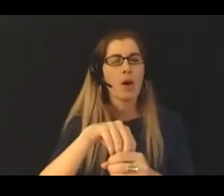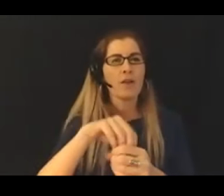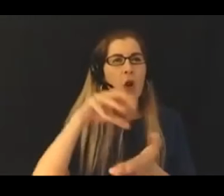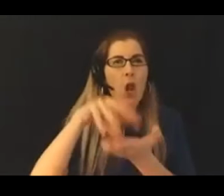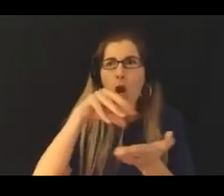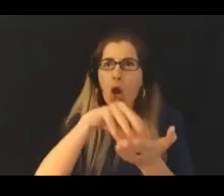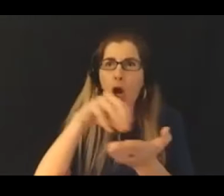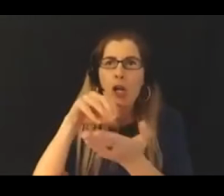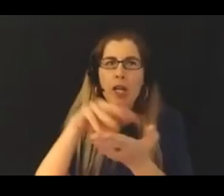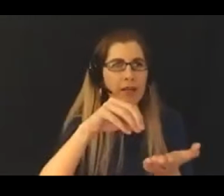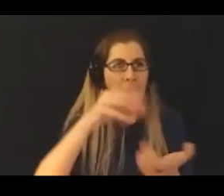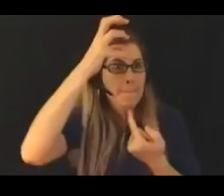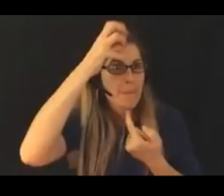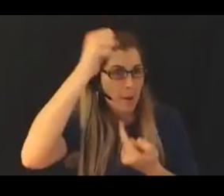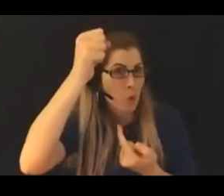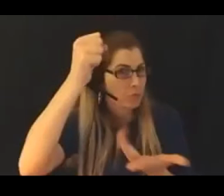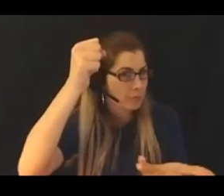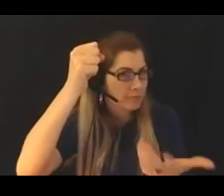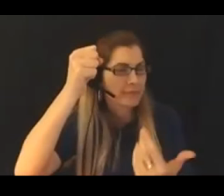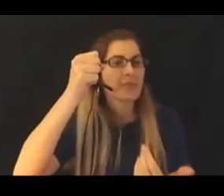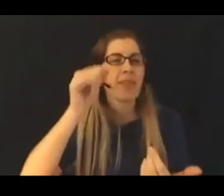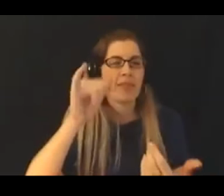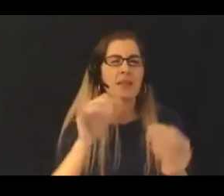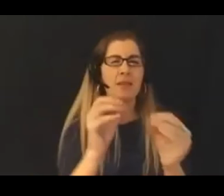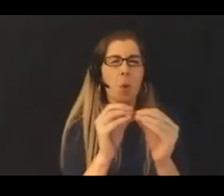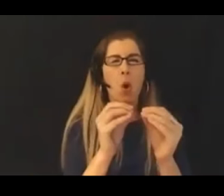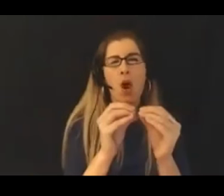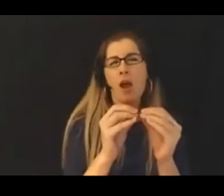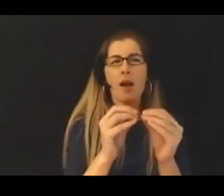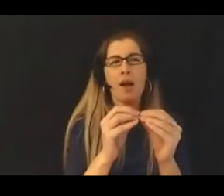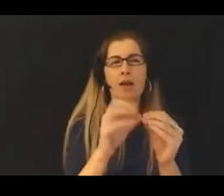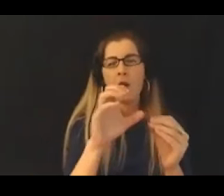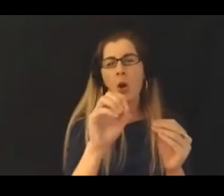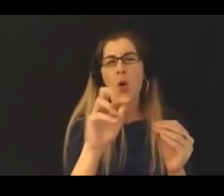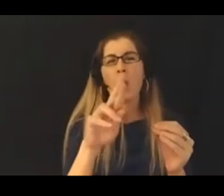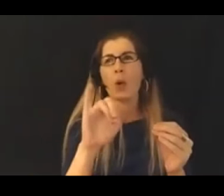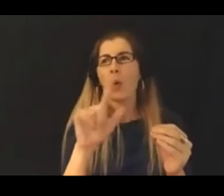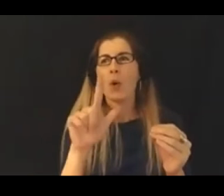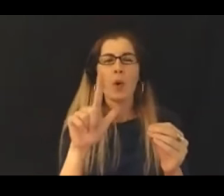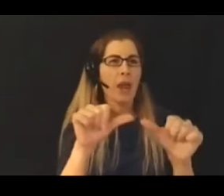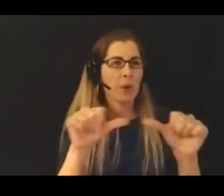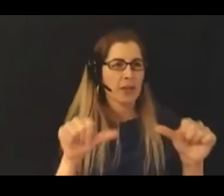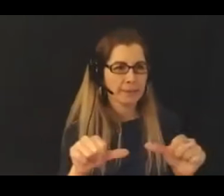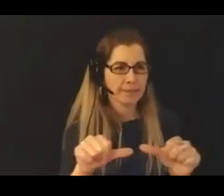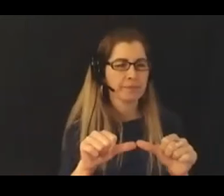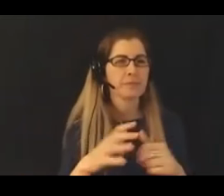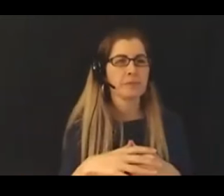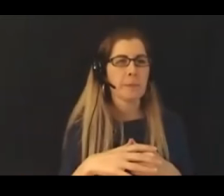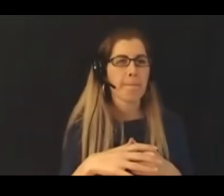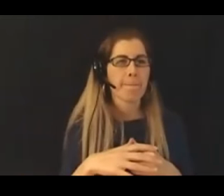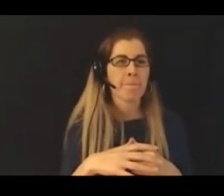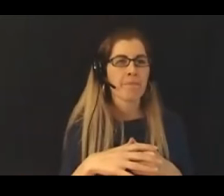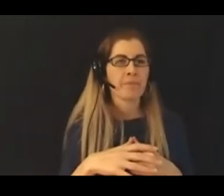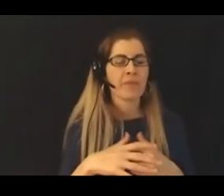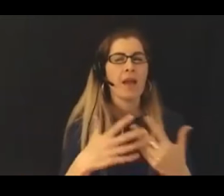learning and memory. And so that's more kind of down subcortical areas here. And, you know, because